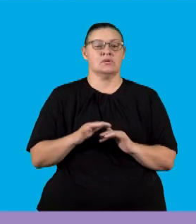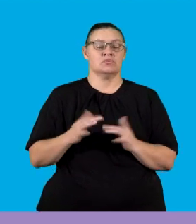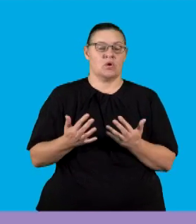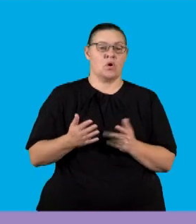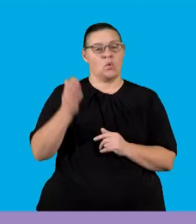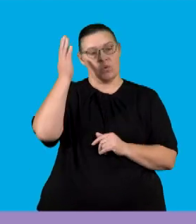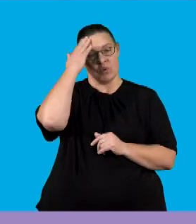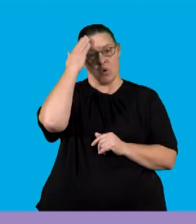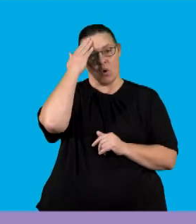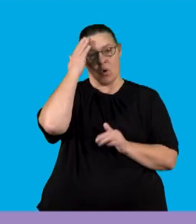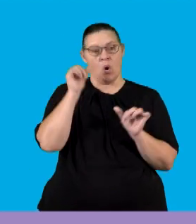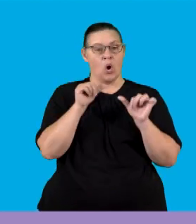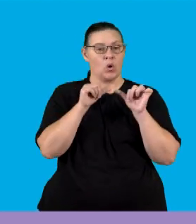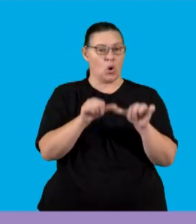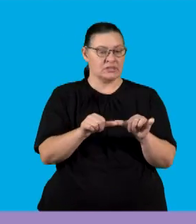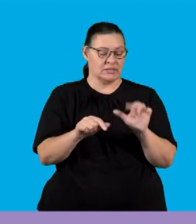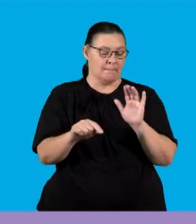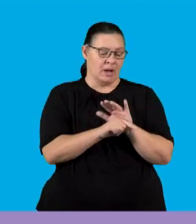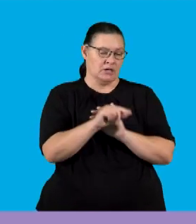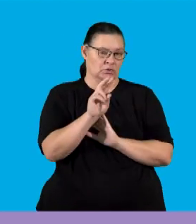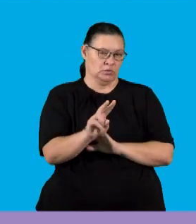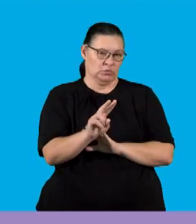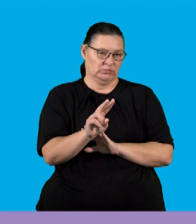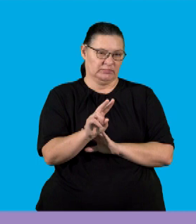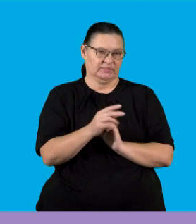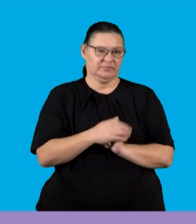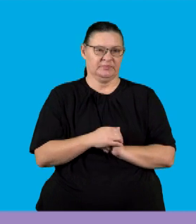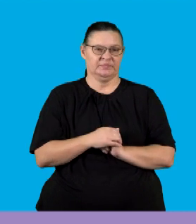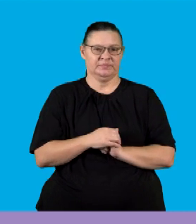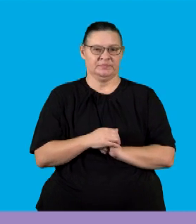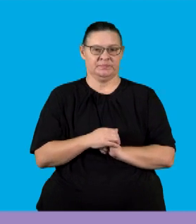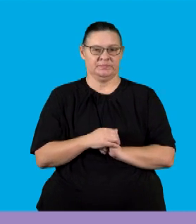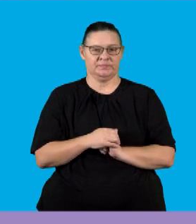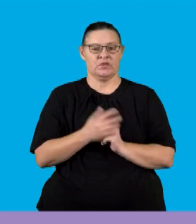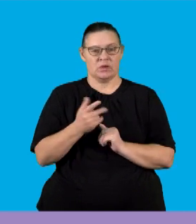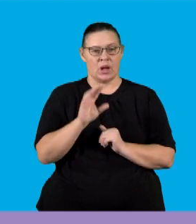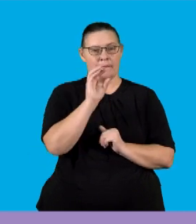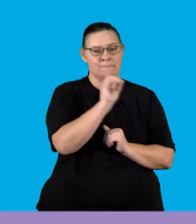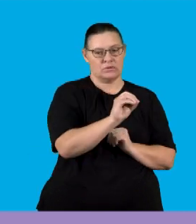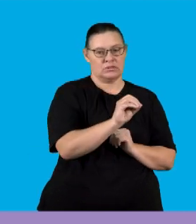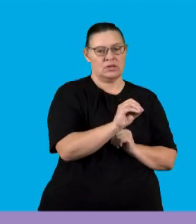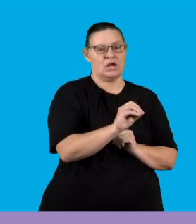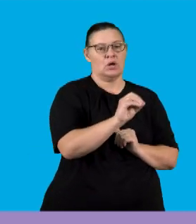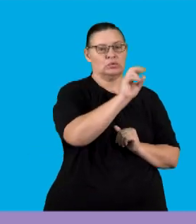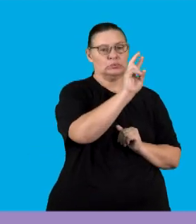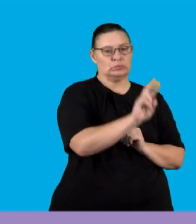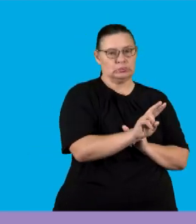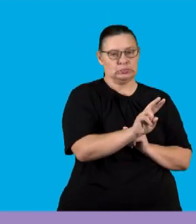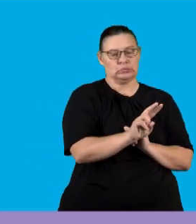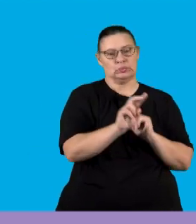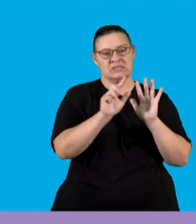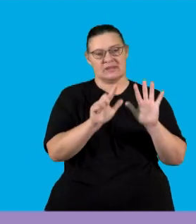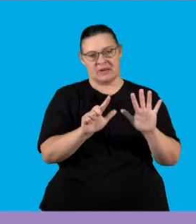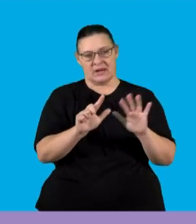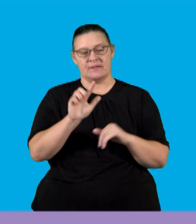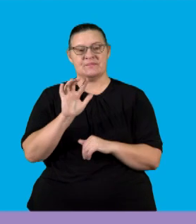the first few consecutive terms. So the first term there is a 9, the second term is a 7, the third term is a 5.